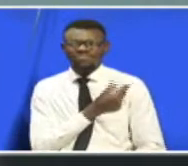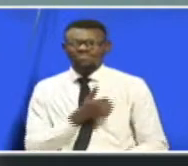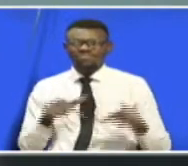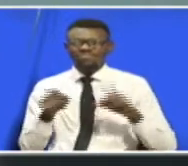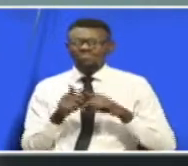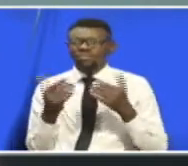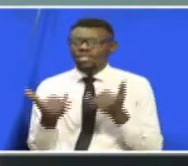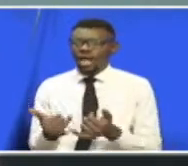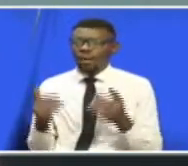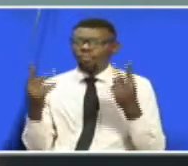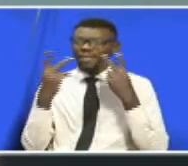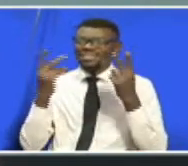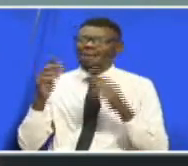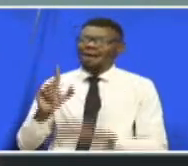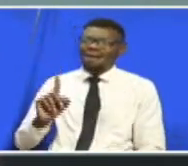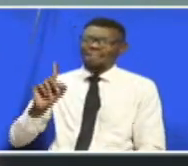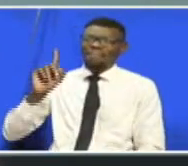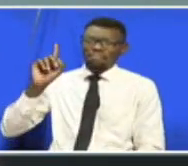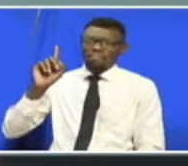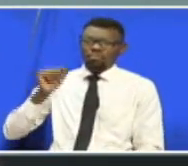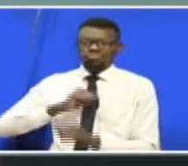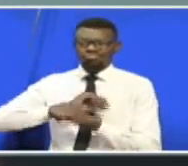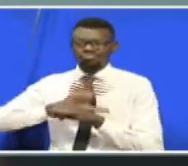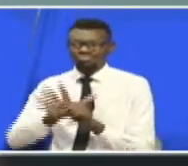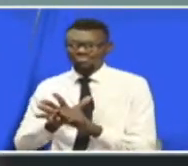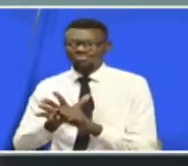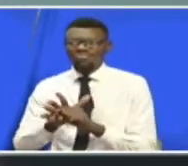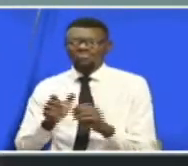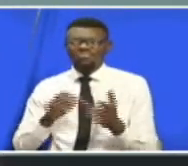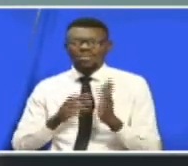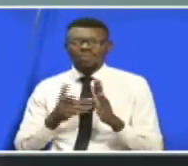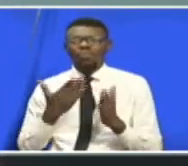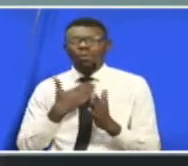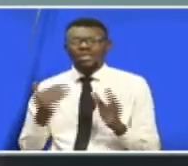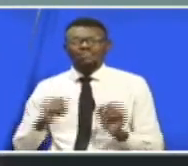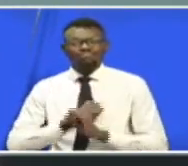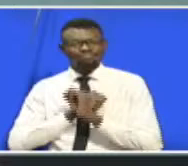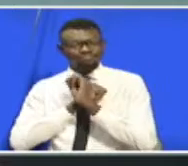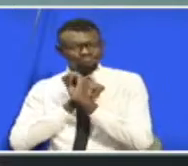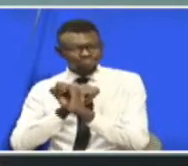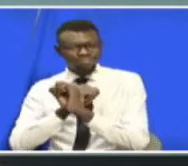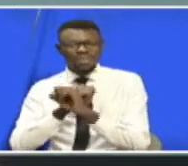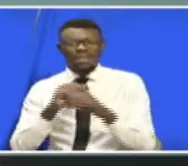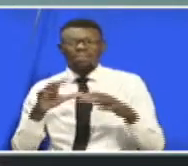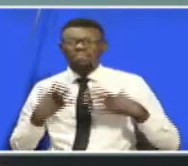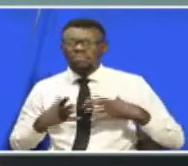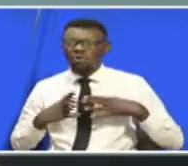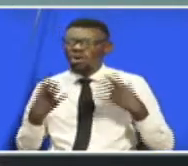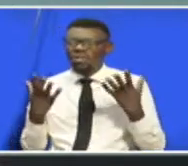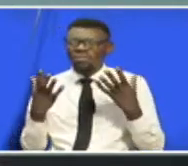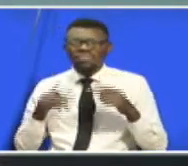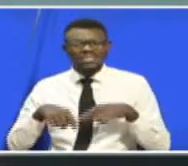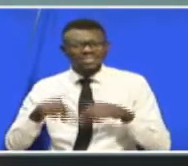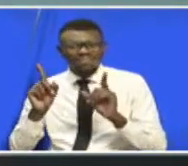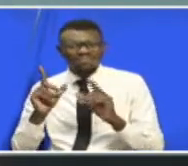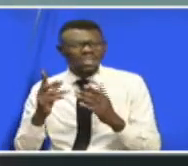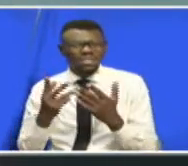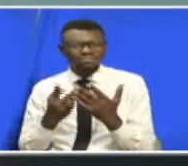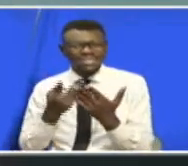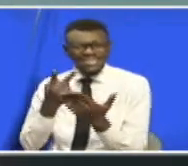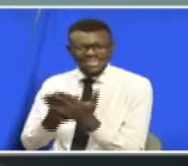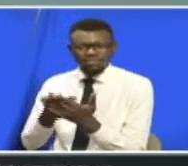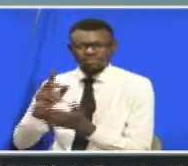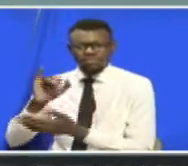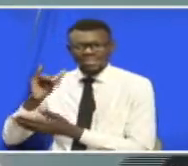have started seeing the spike, to prevent huge number of people, getting into hospitals or in